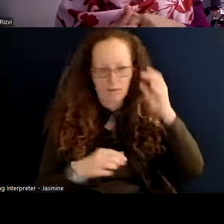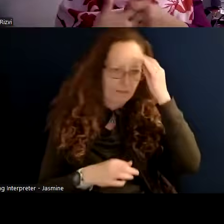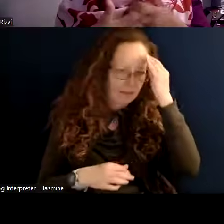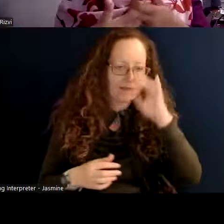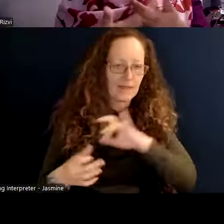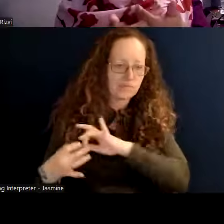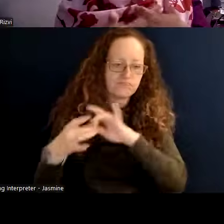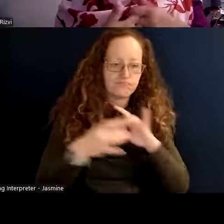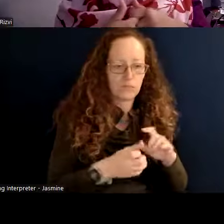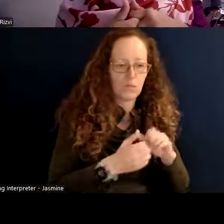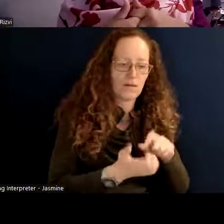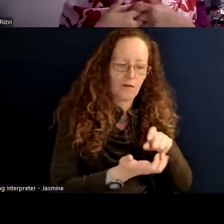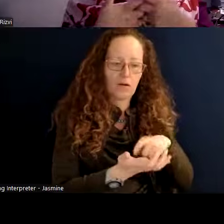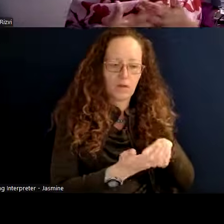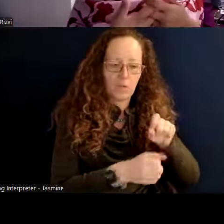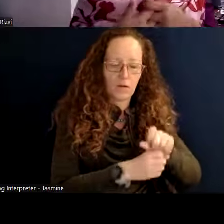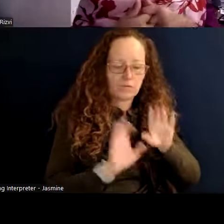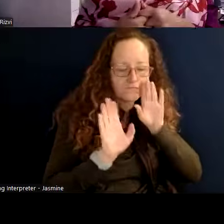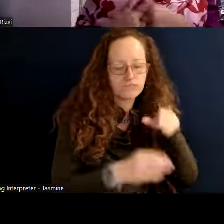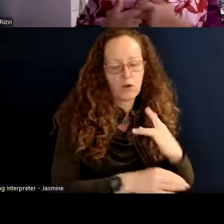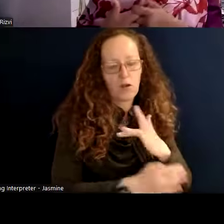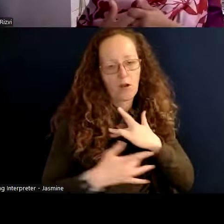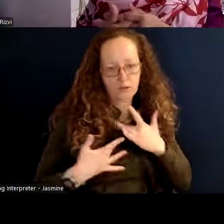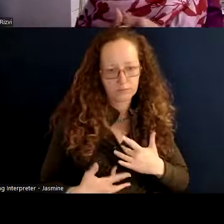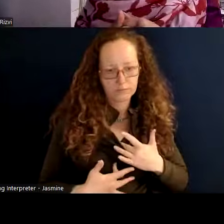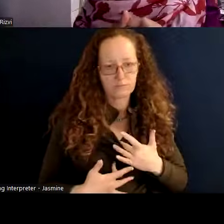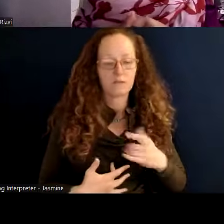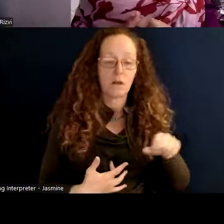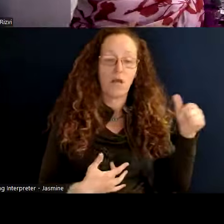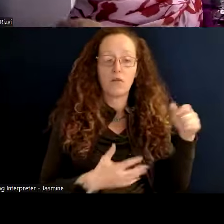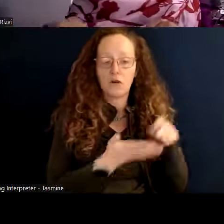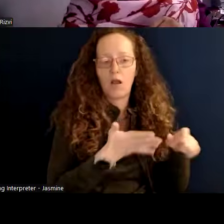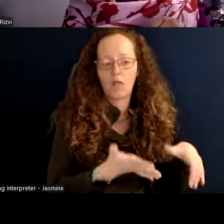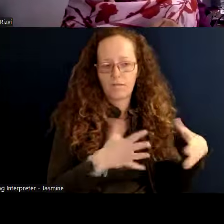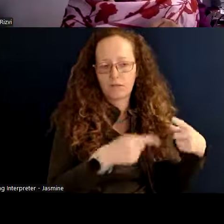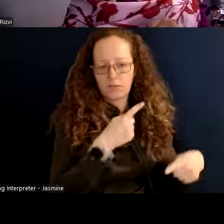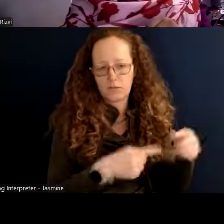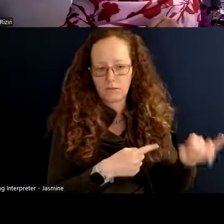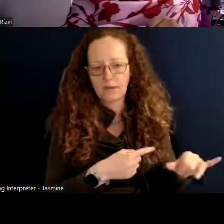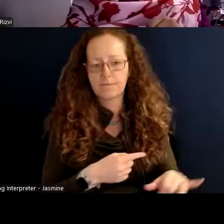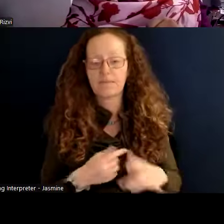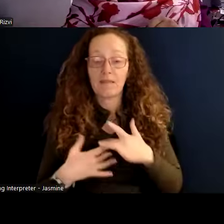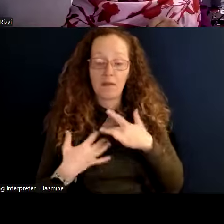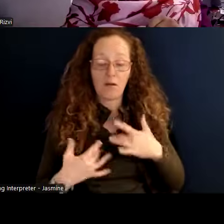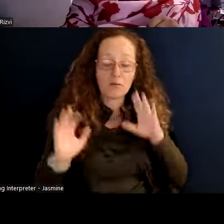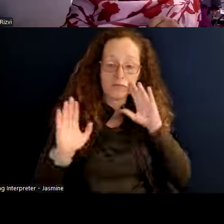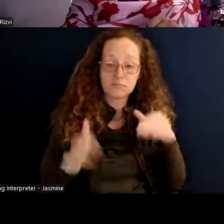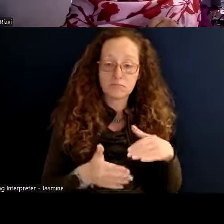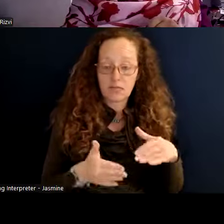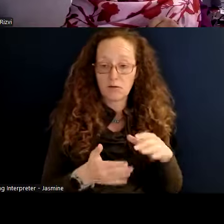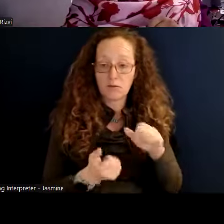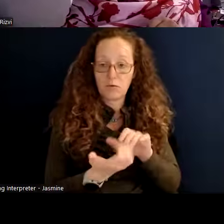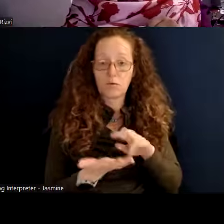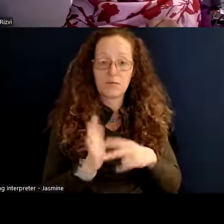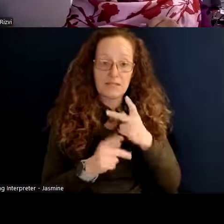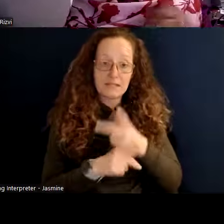work, as Keisha Supernaut and others have argued for. The heart-centered approach is one within which care that is